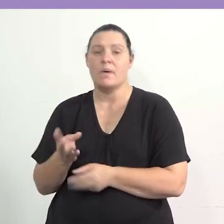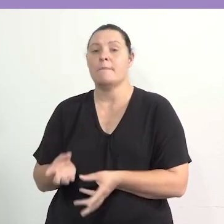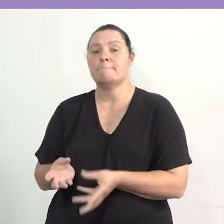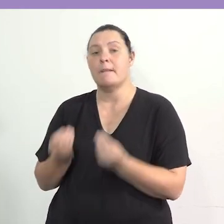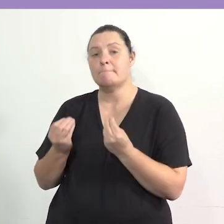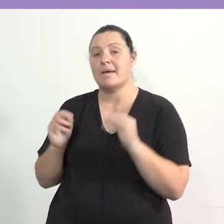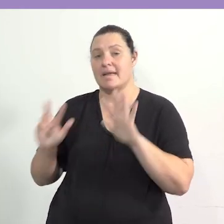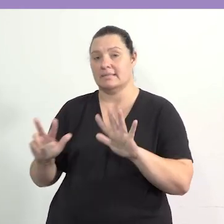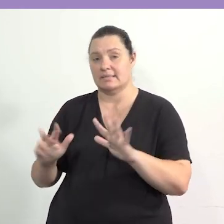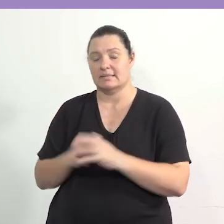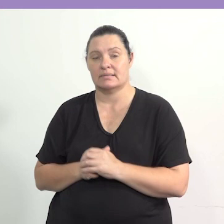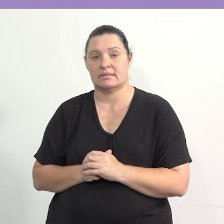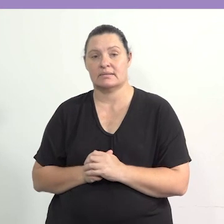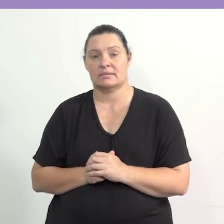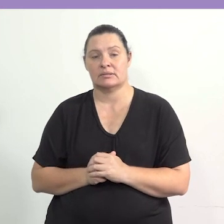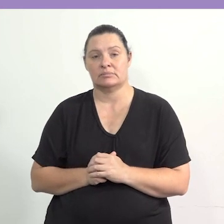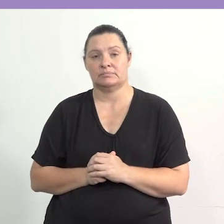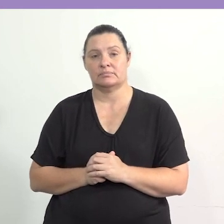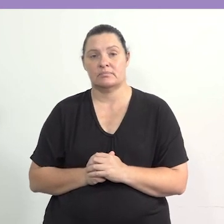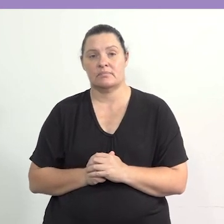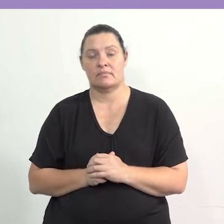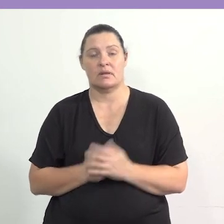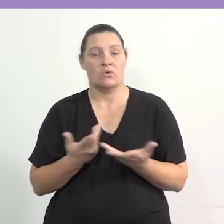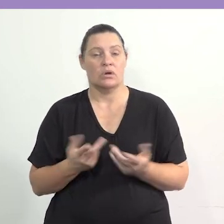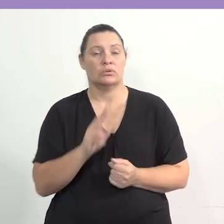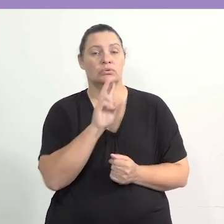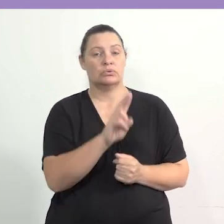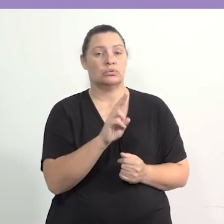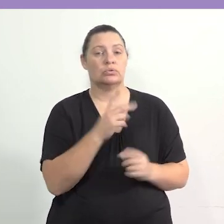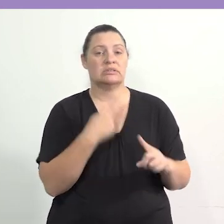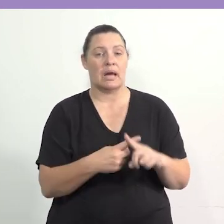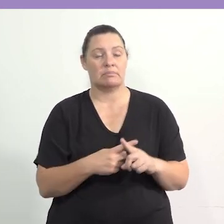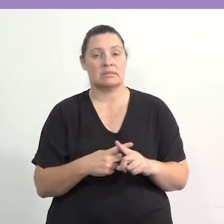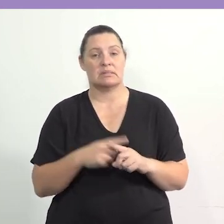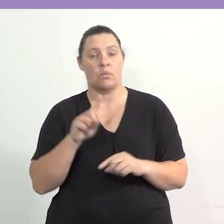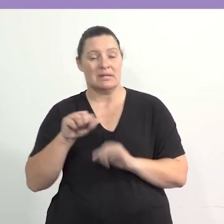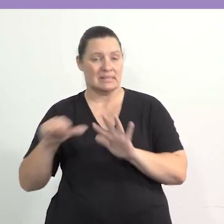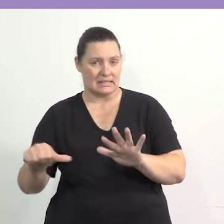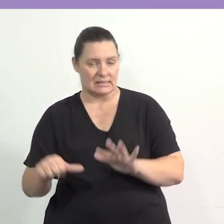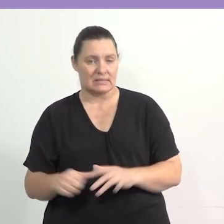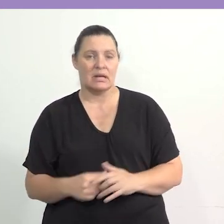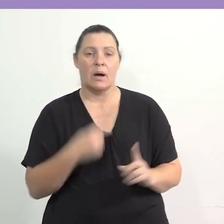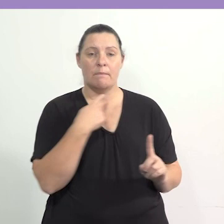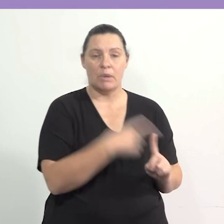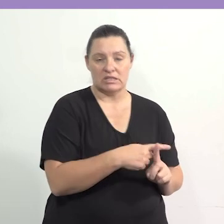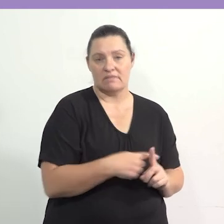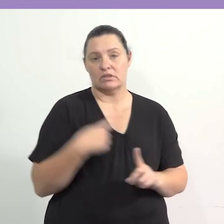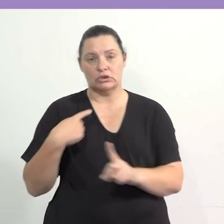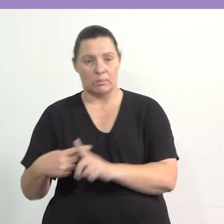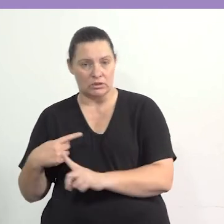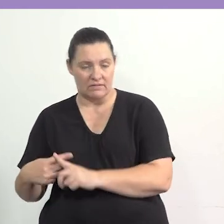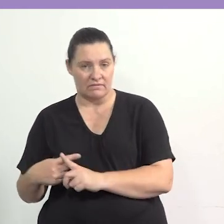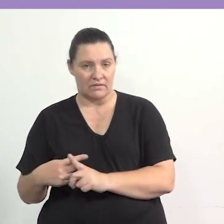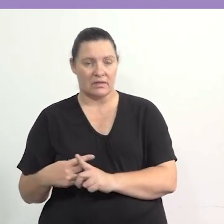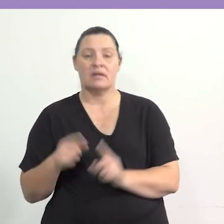give us 8. So now, what is 2 multiplied by 16? It's a positive 2 multiplied by a positive